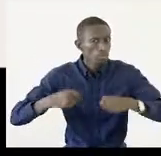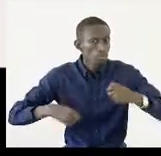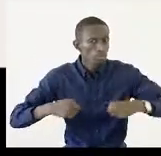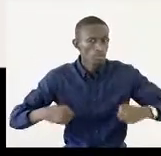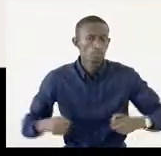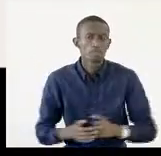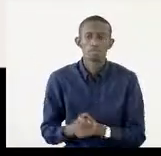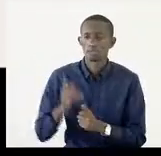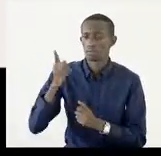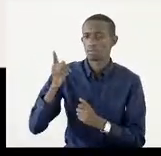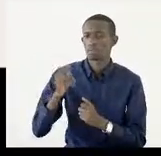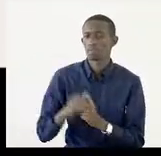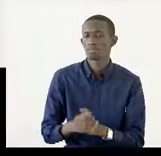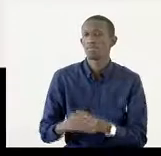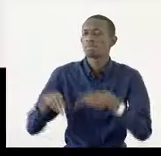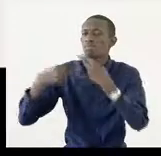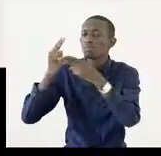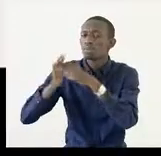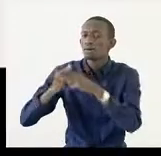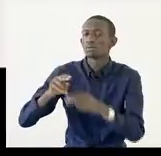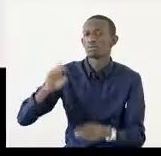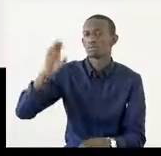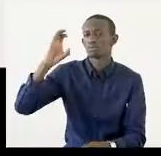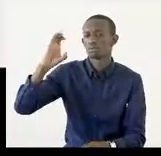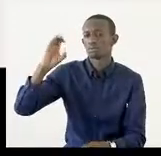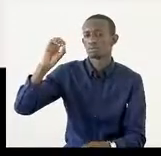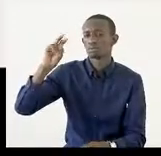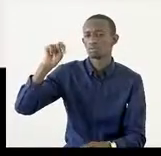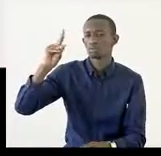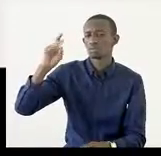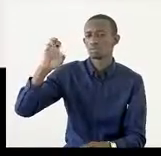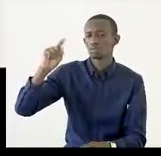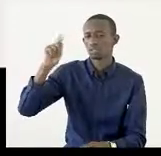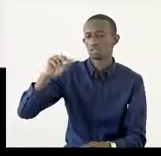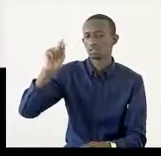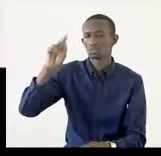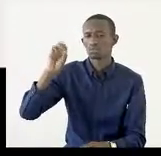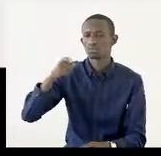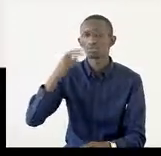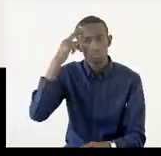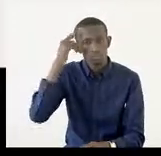are also called condensation reactions, if you remember.